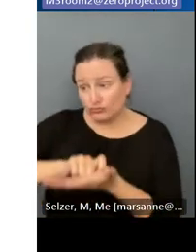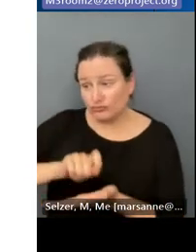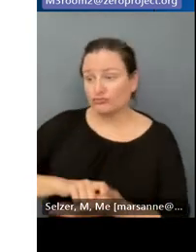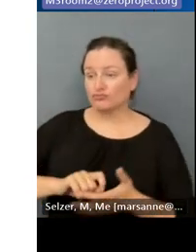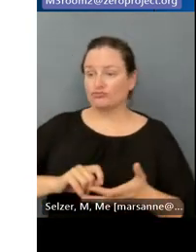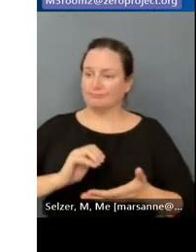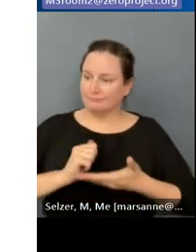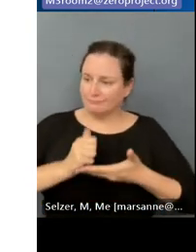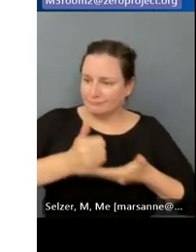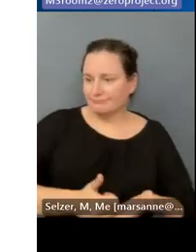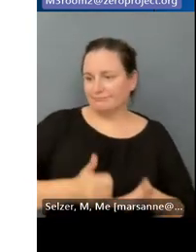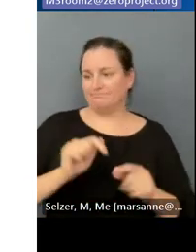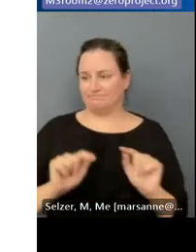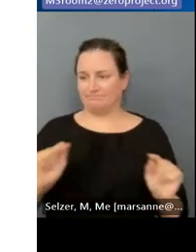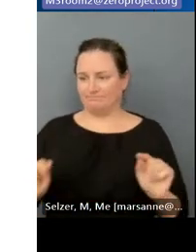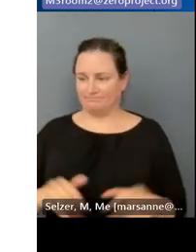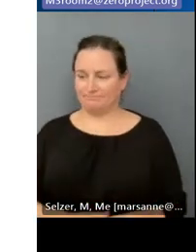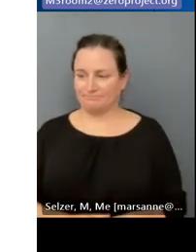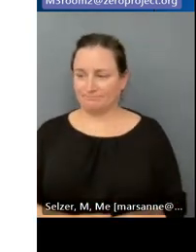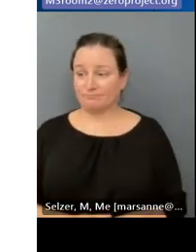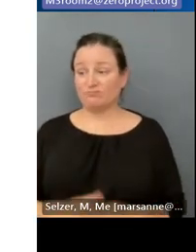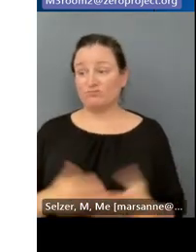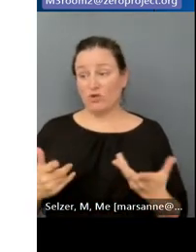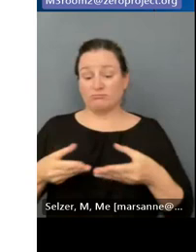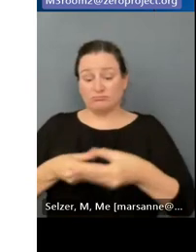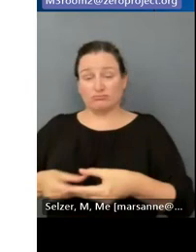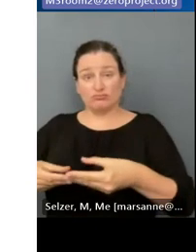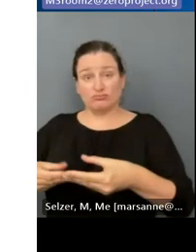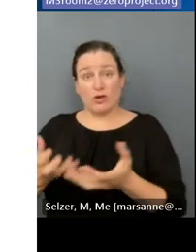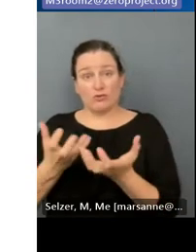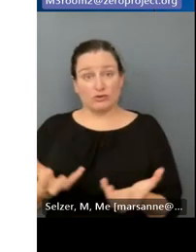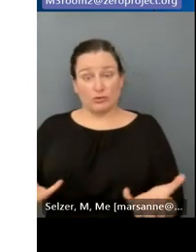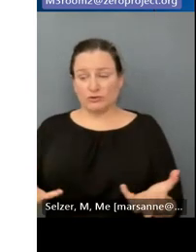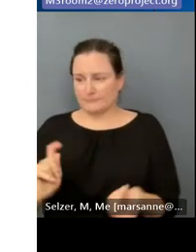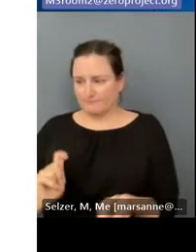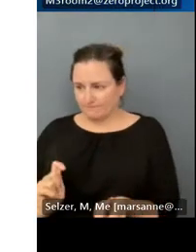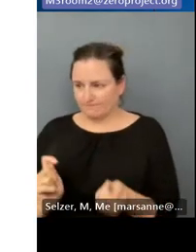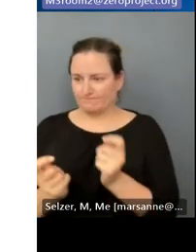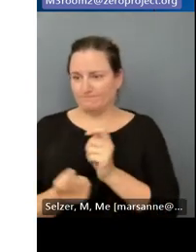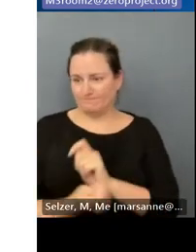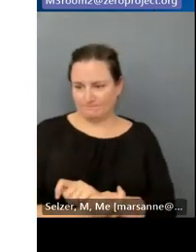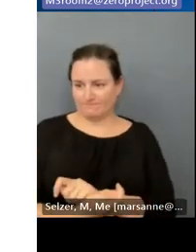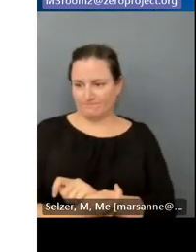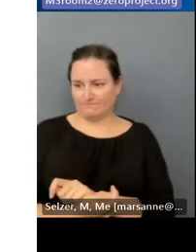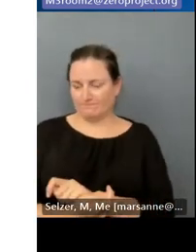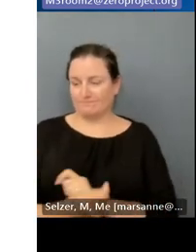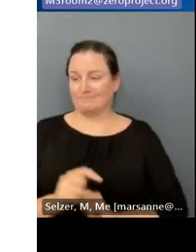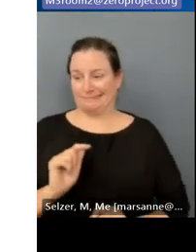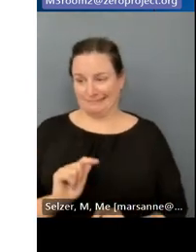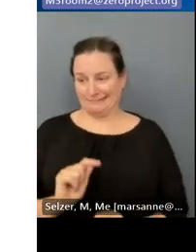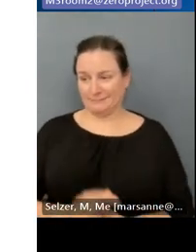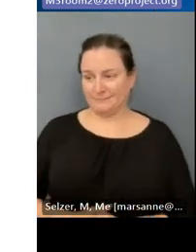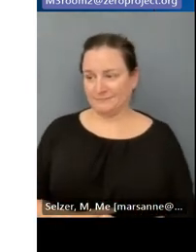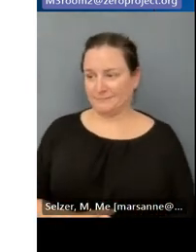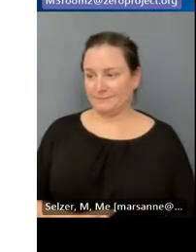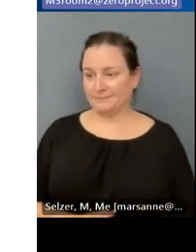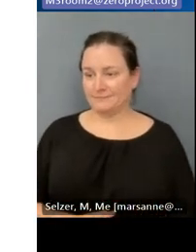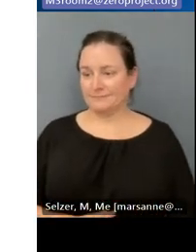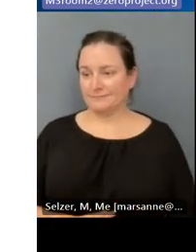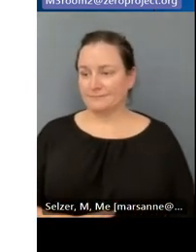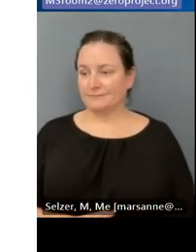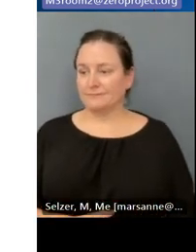the teachers. But next, the idea is the teacher absorbing the knowledge it did alone in the